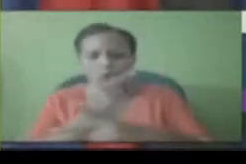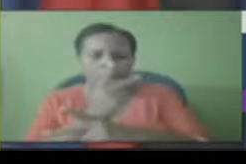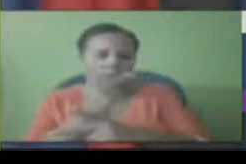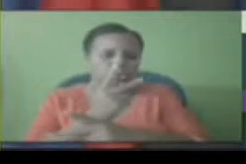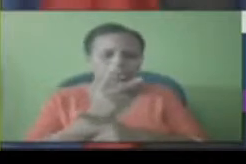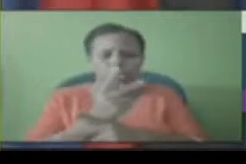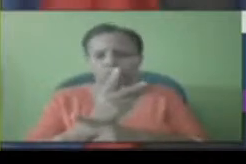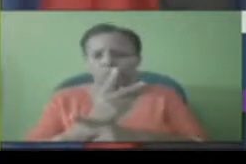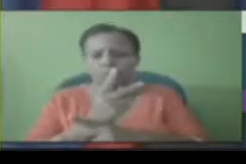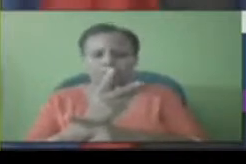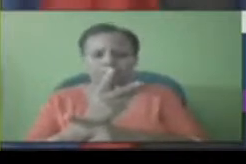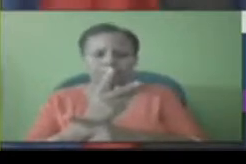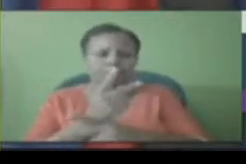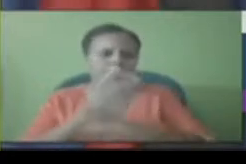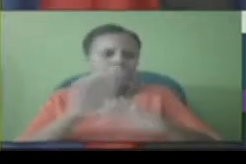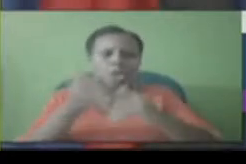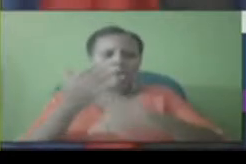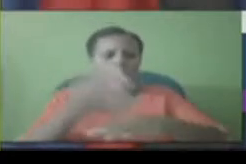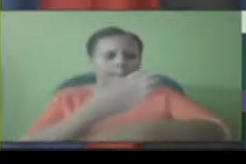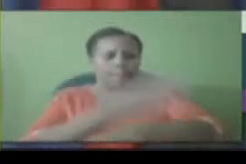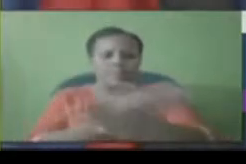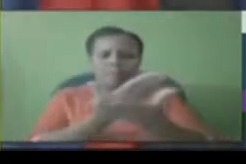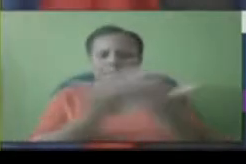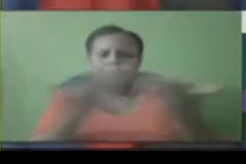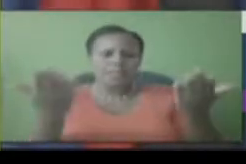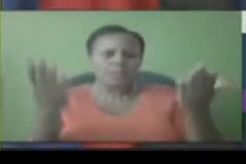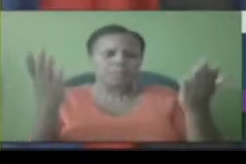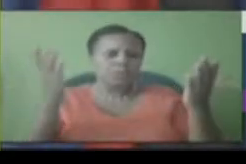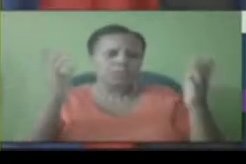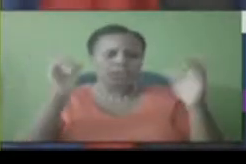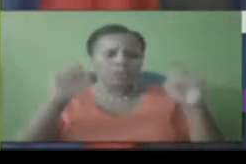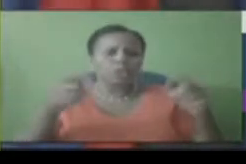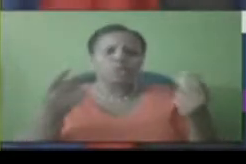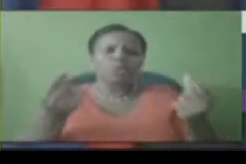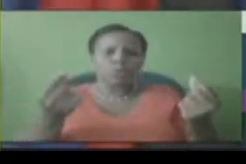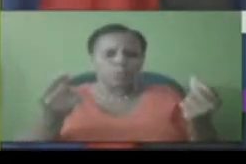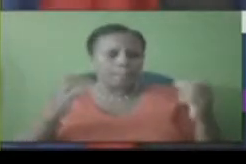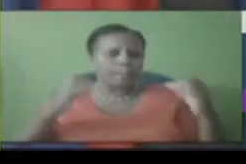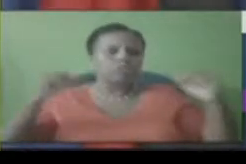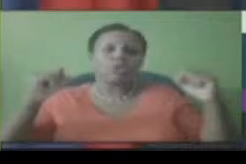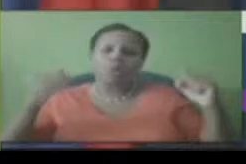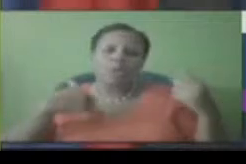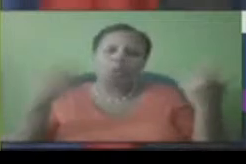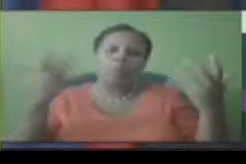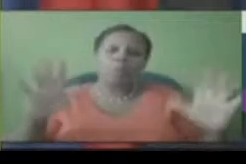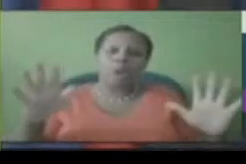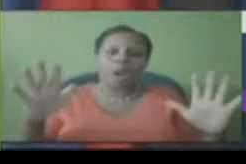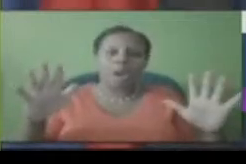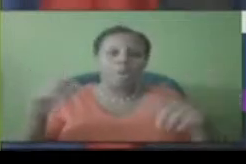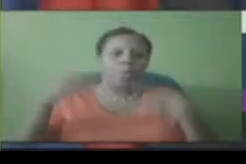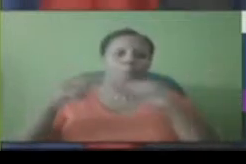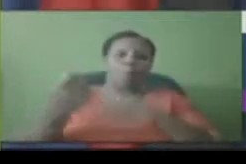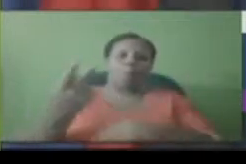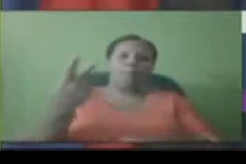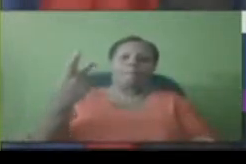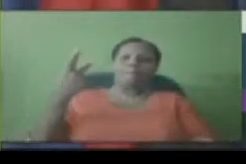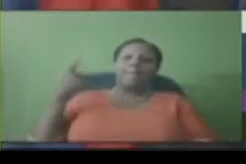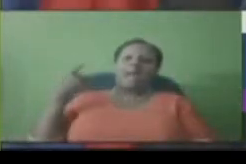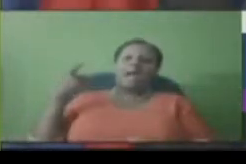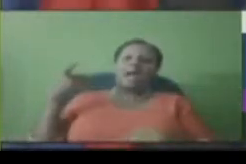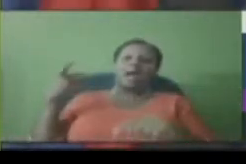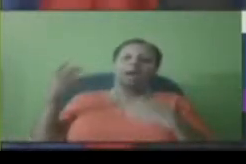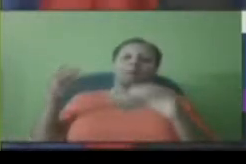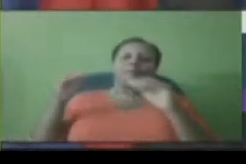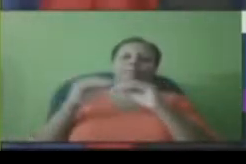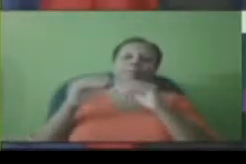stronger. We don't want to come back to where we were. We're following the exhortations to build back better. The